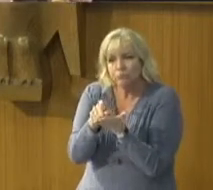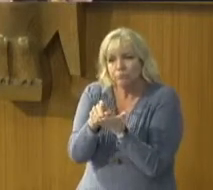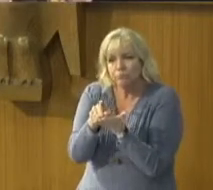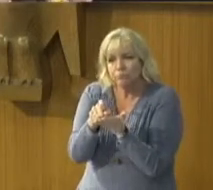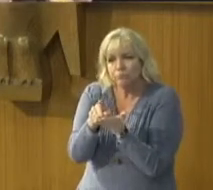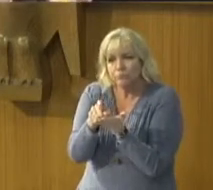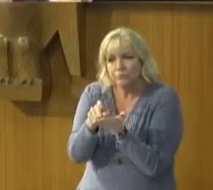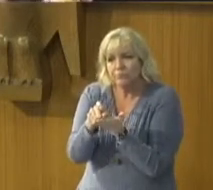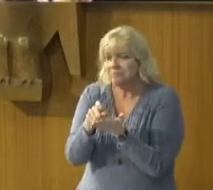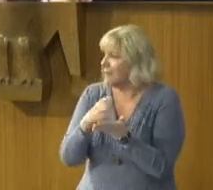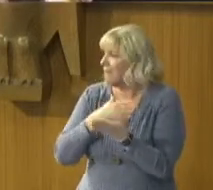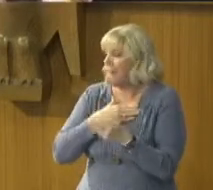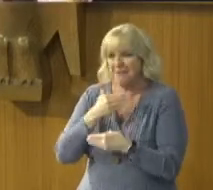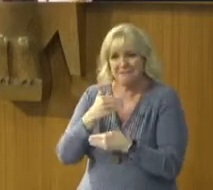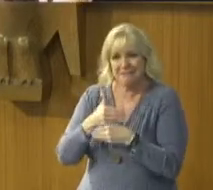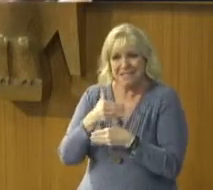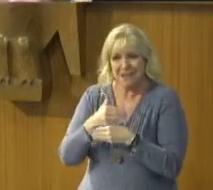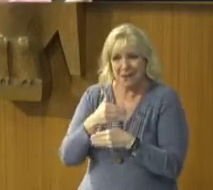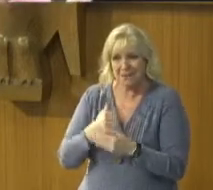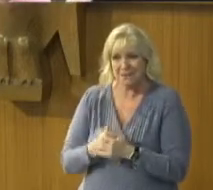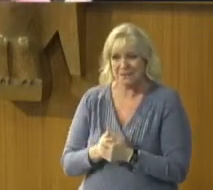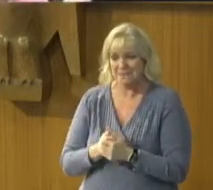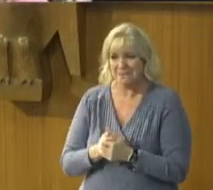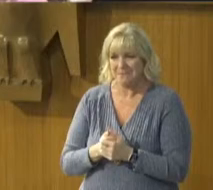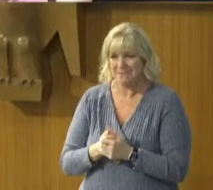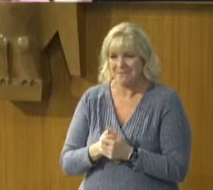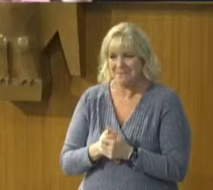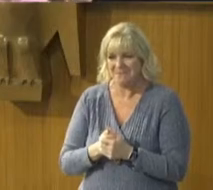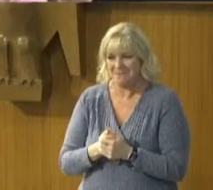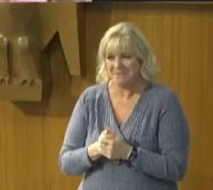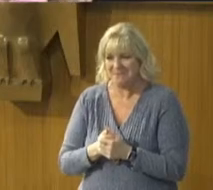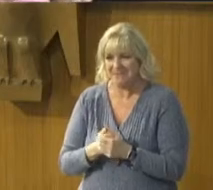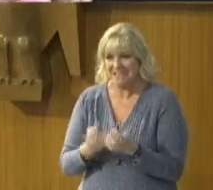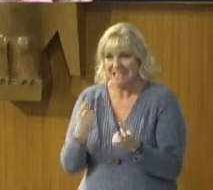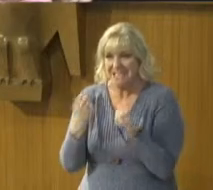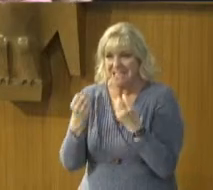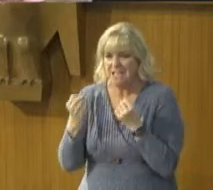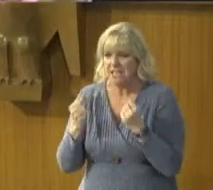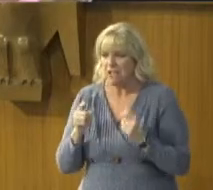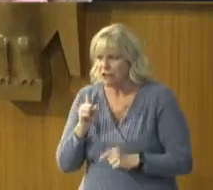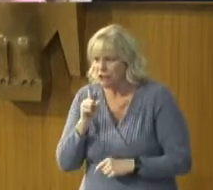windowsill. And then after all, oh my goodness.